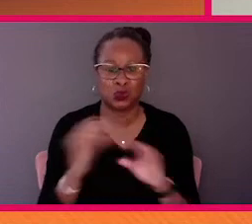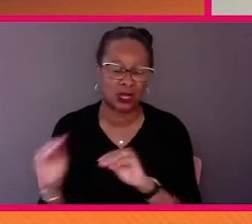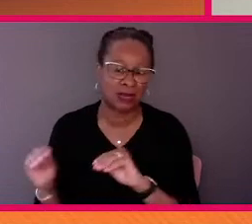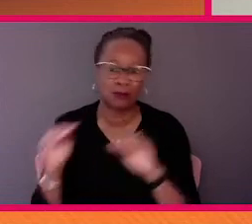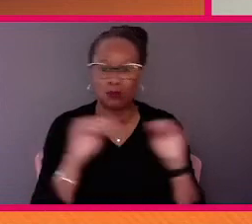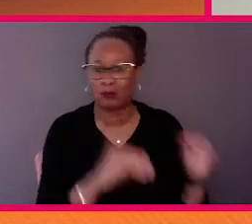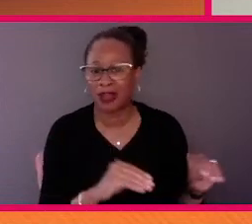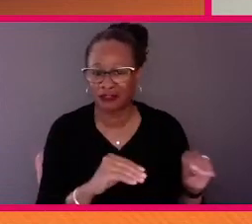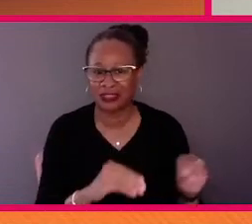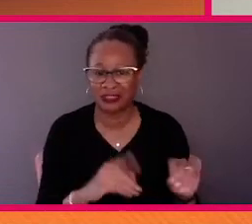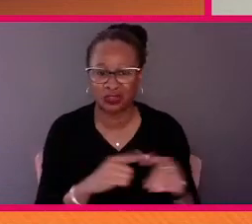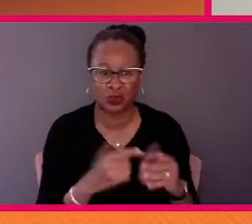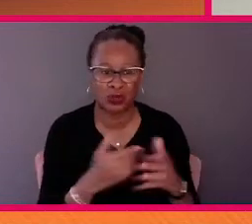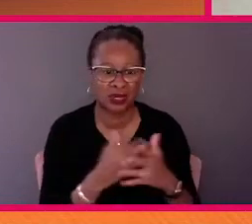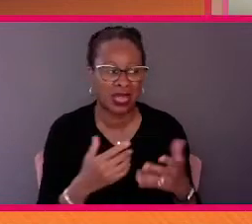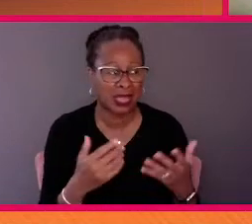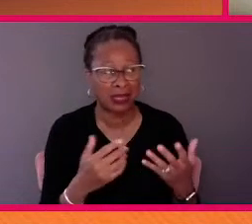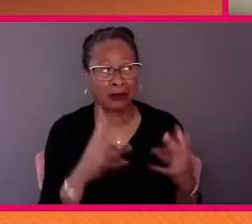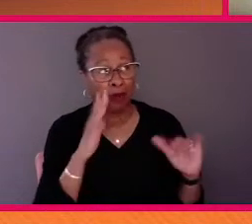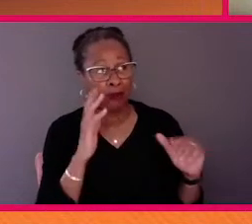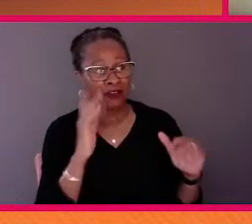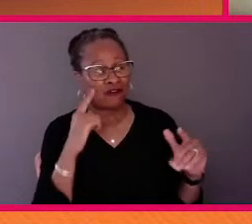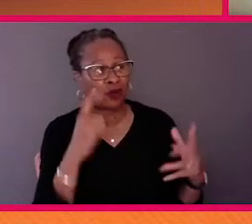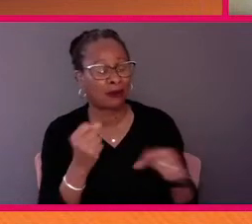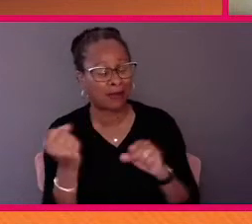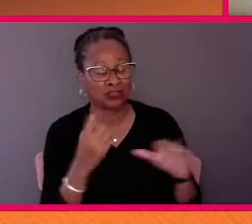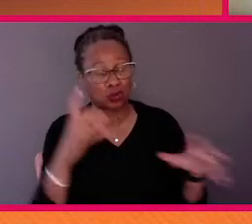some magical wisdom to come my way.